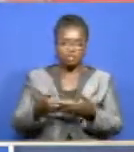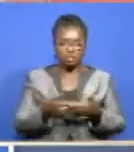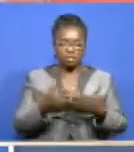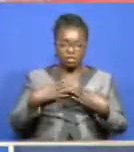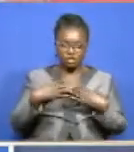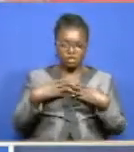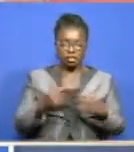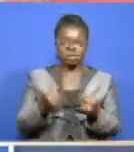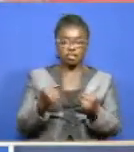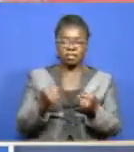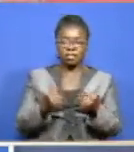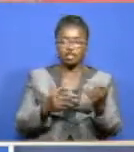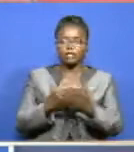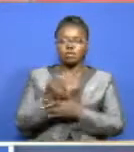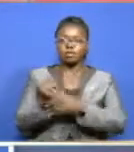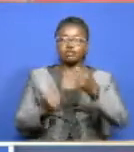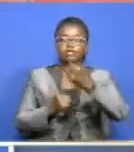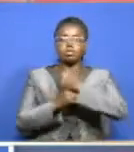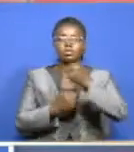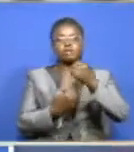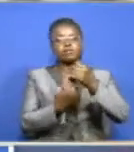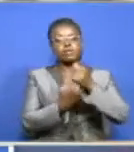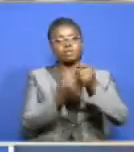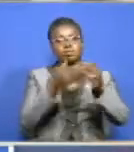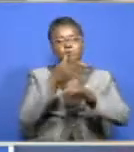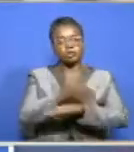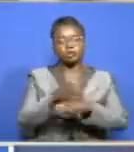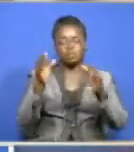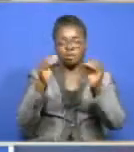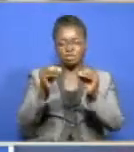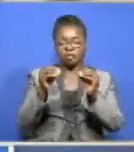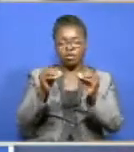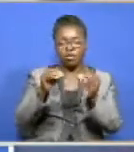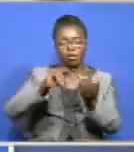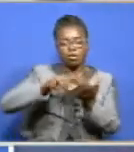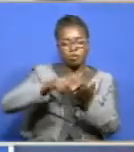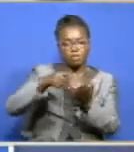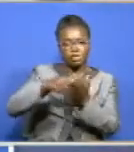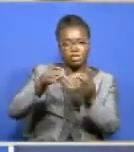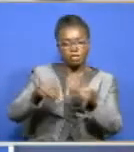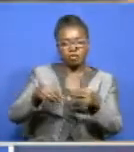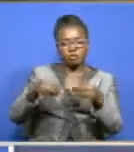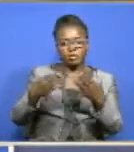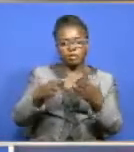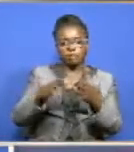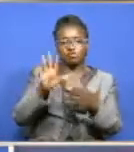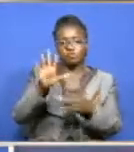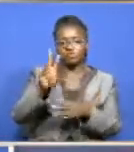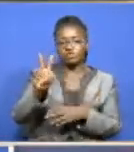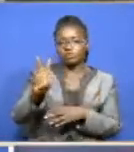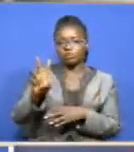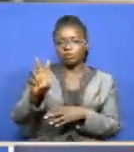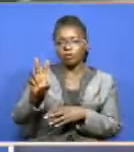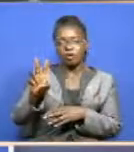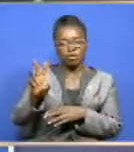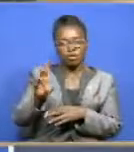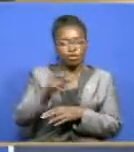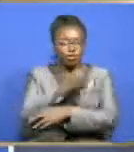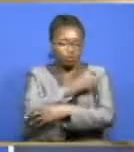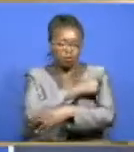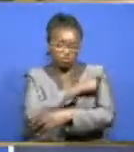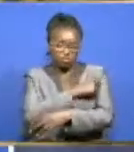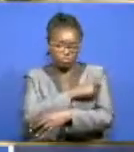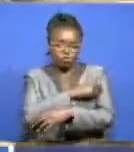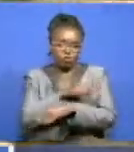observed that it was through the support of partners that the Beyond Zero initiative was able to deliver 52 mobile clinics across the country, adding that